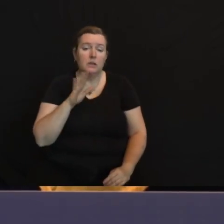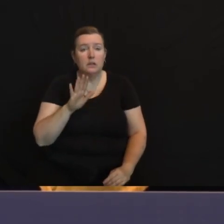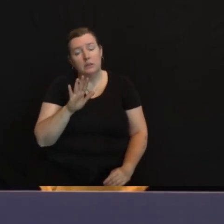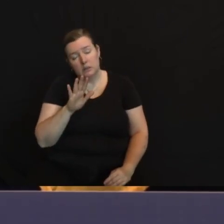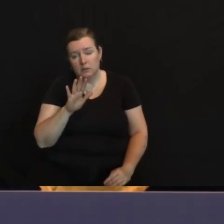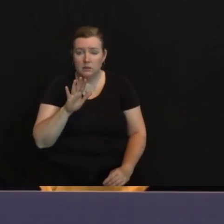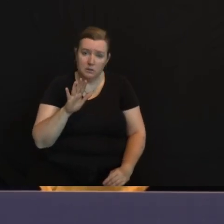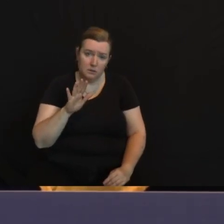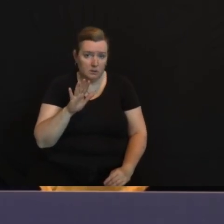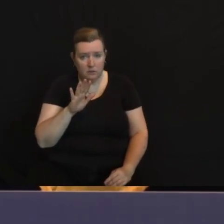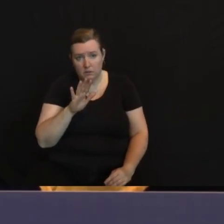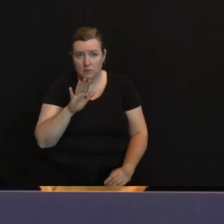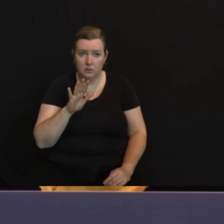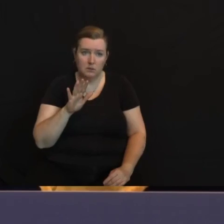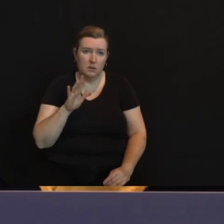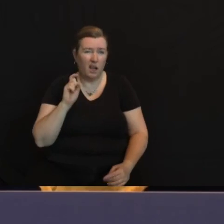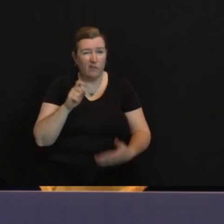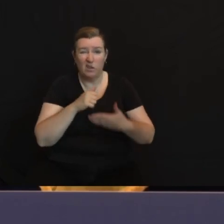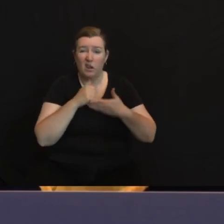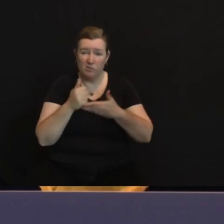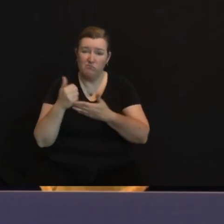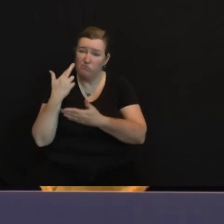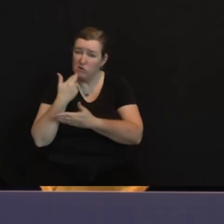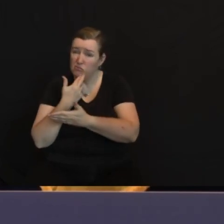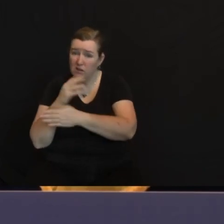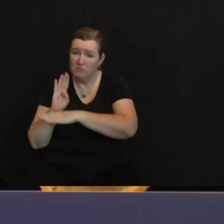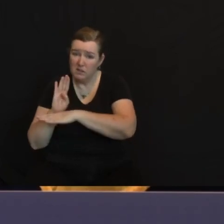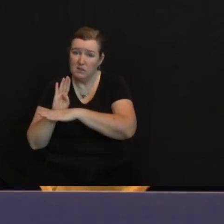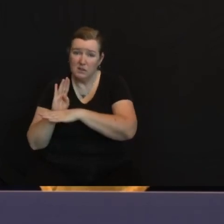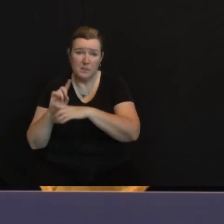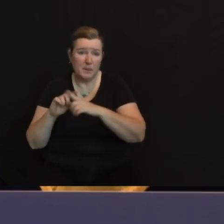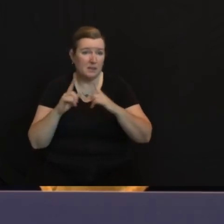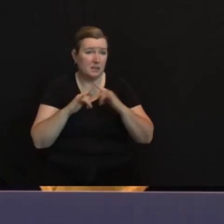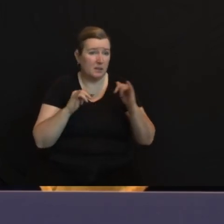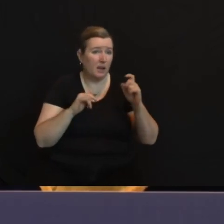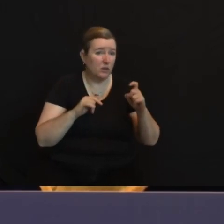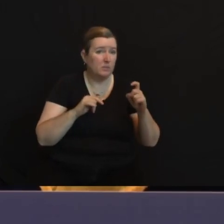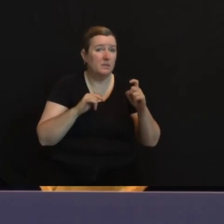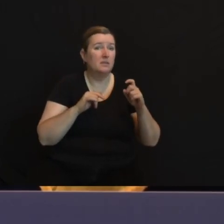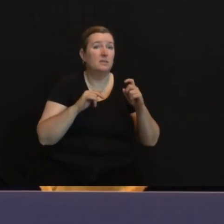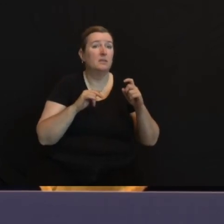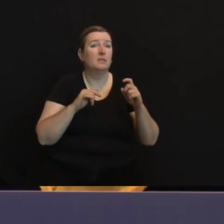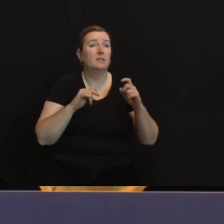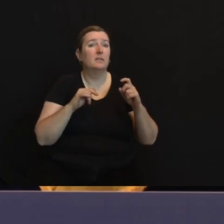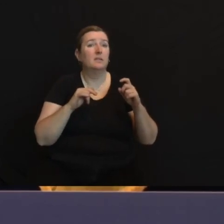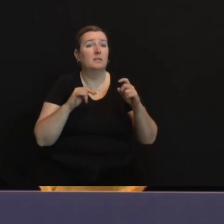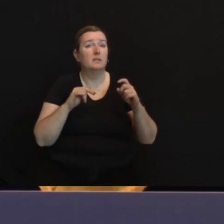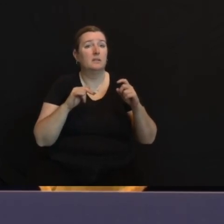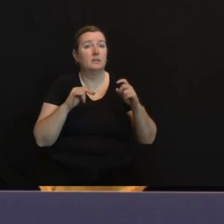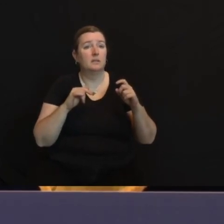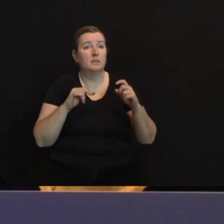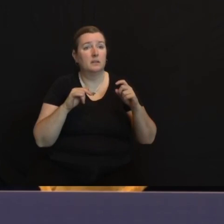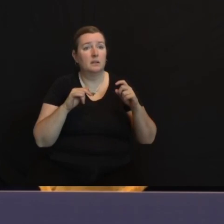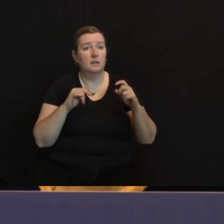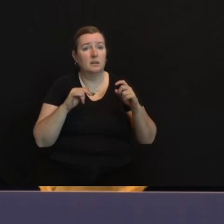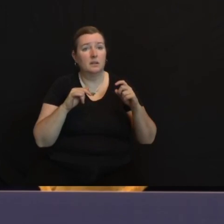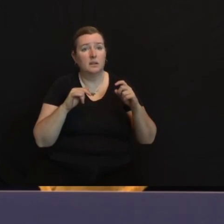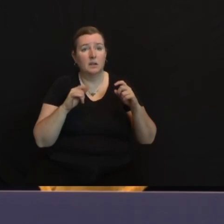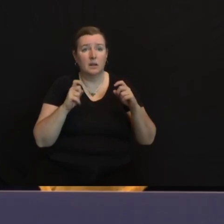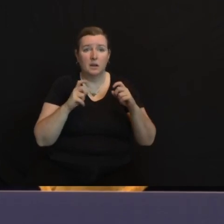to help our restaurants, but we've got to, I think, be consistent in the plea for